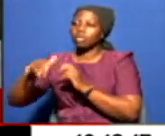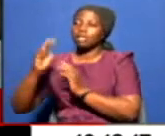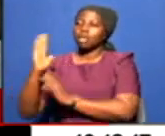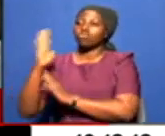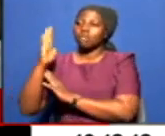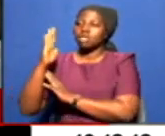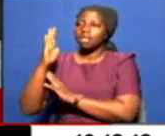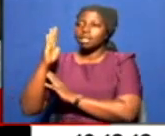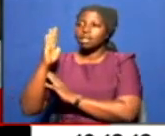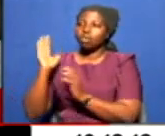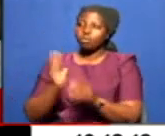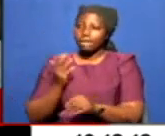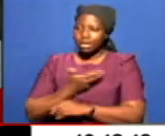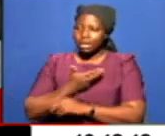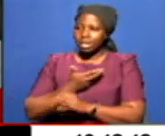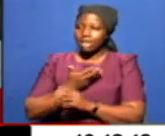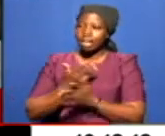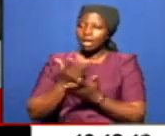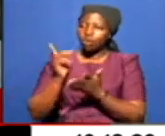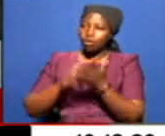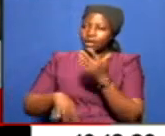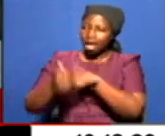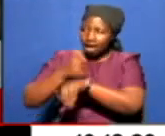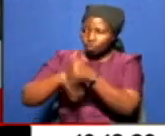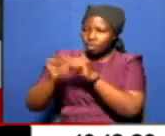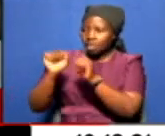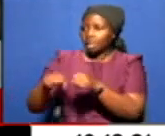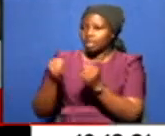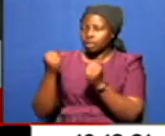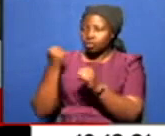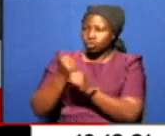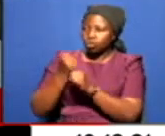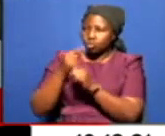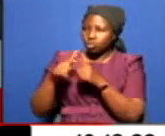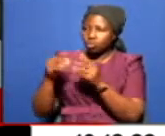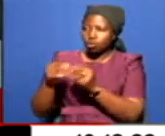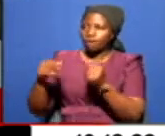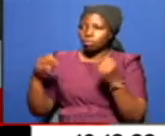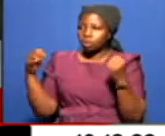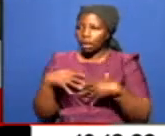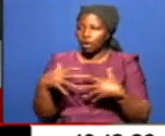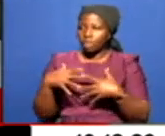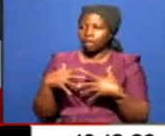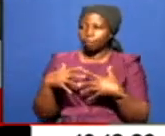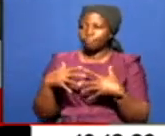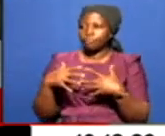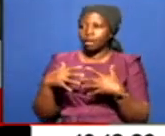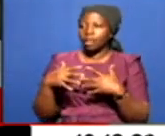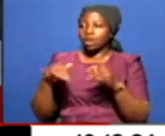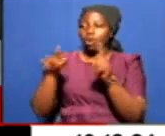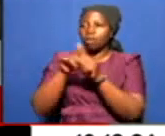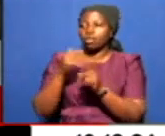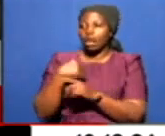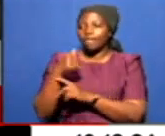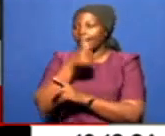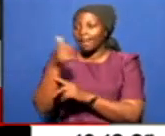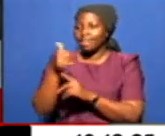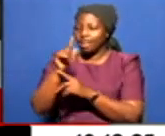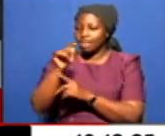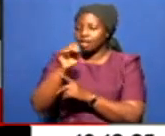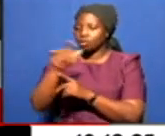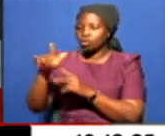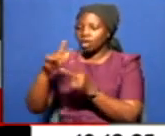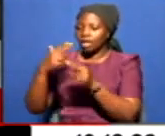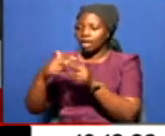what actions they can do to counter terrorism. Mm-hmm. We have another tool, it's called RADAR. RADAR